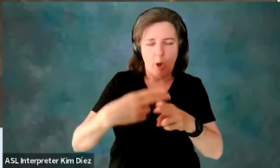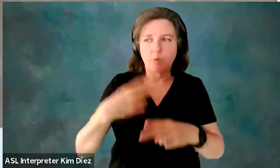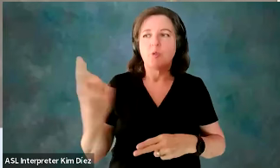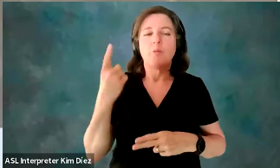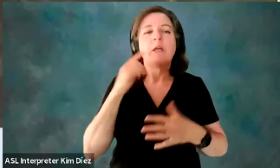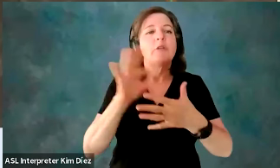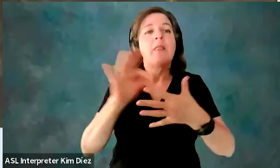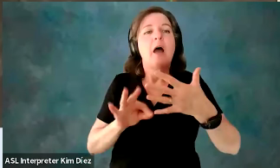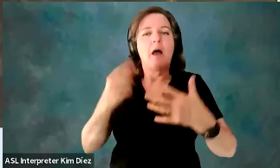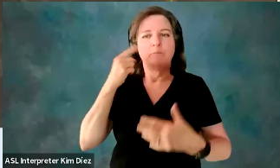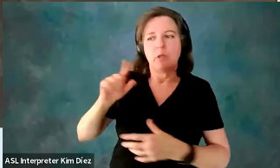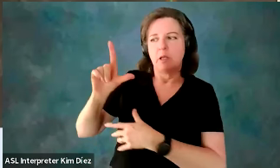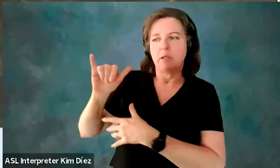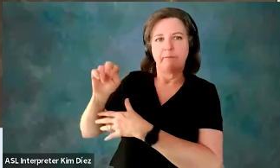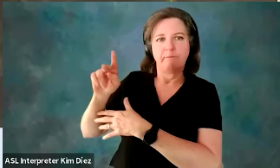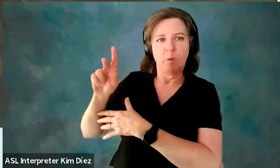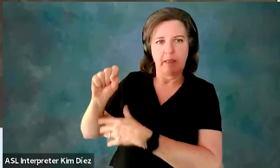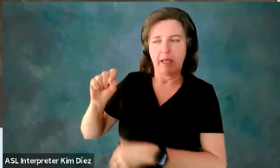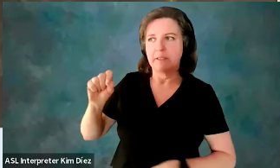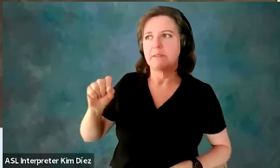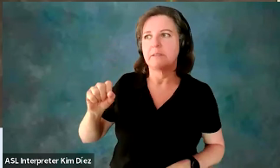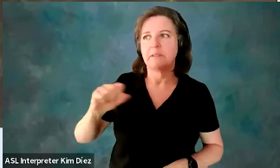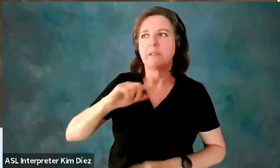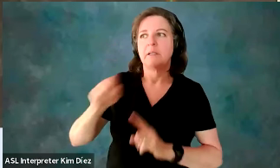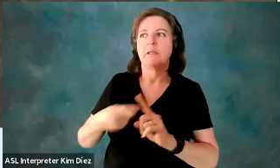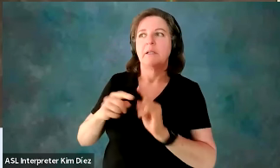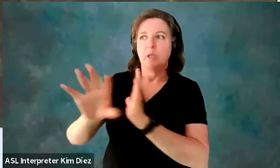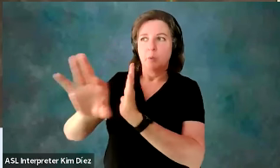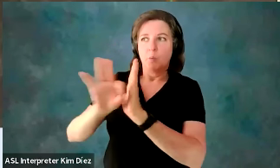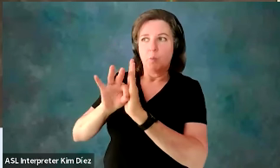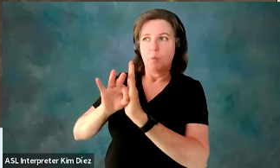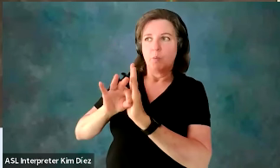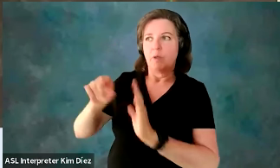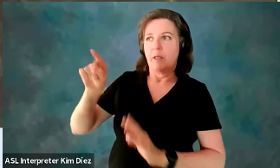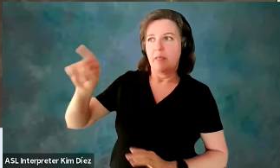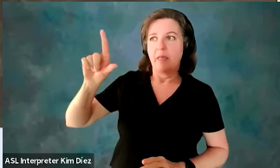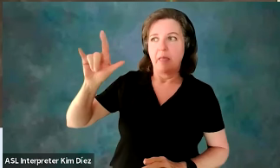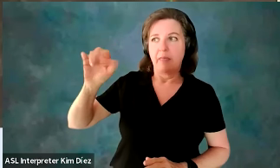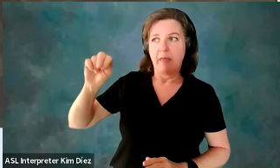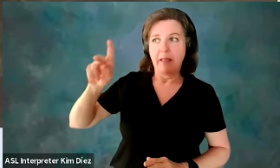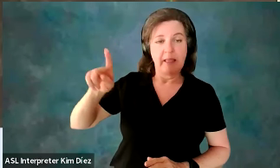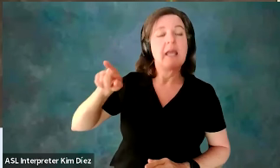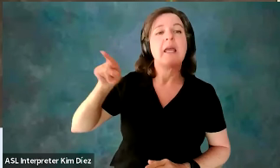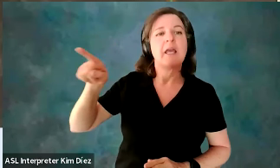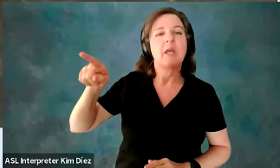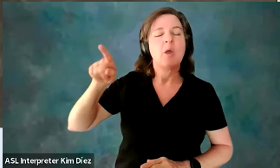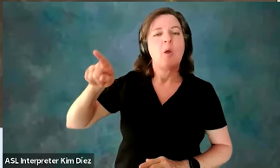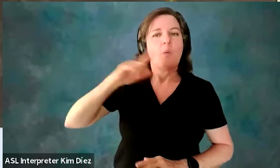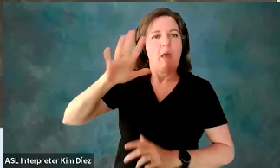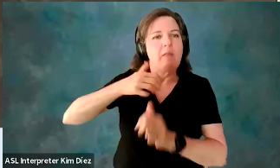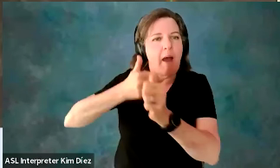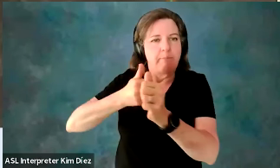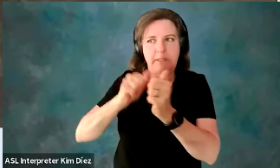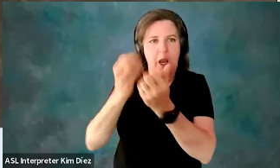the option of link, which is in the upper menu. That is updated with